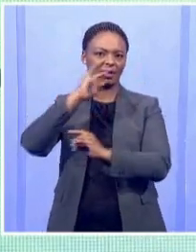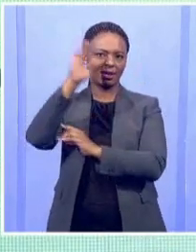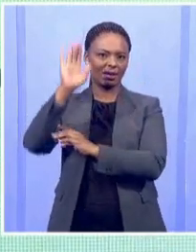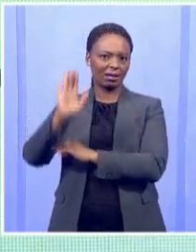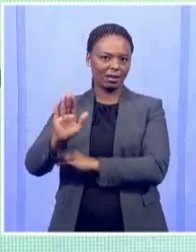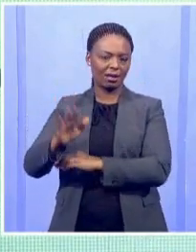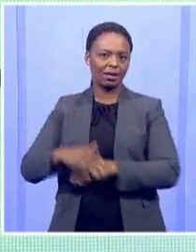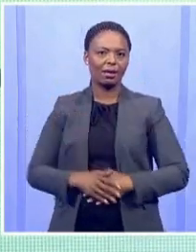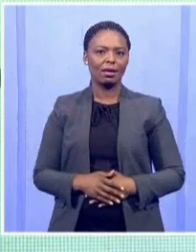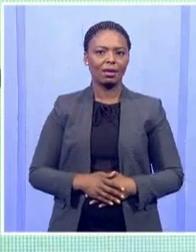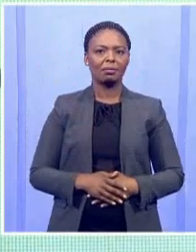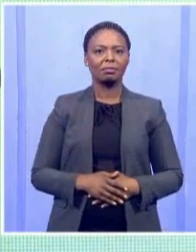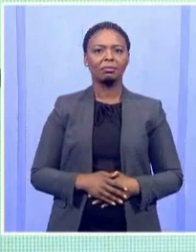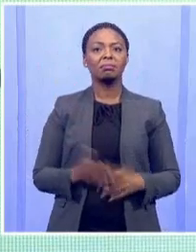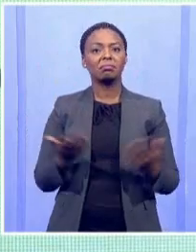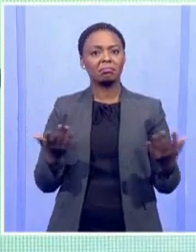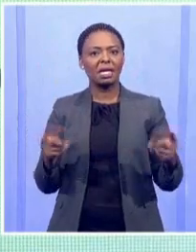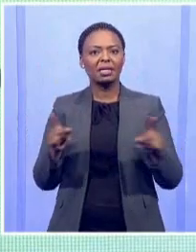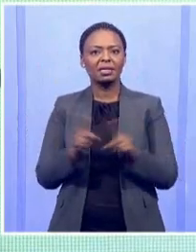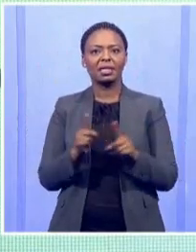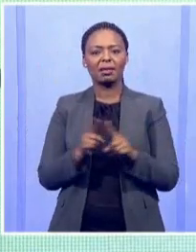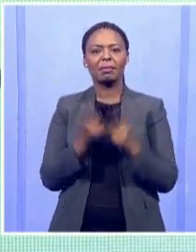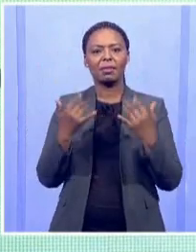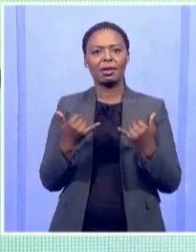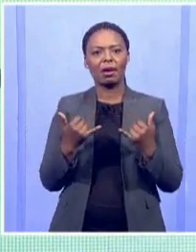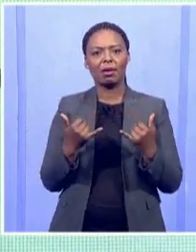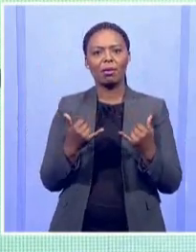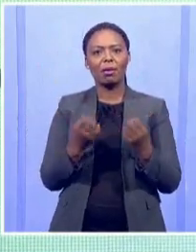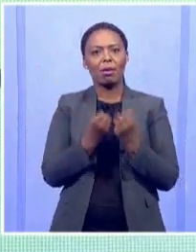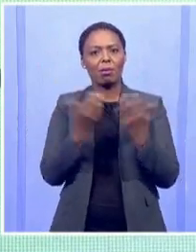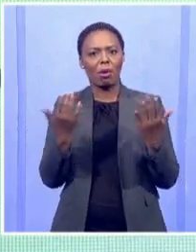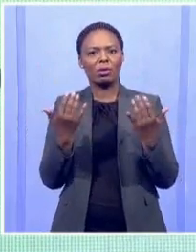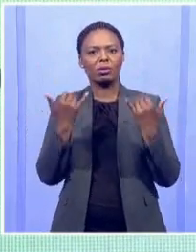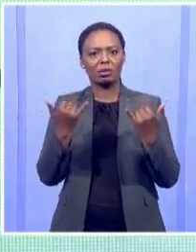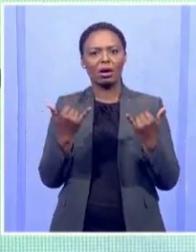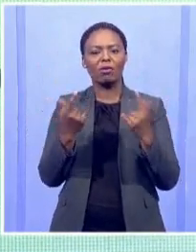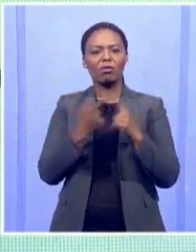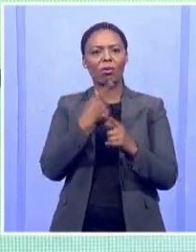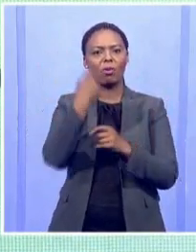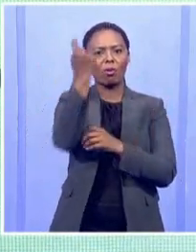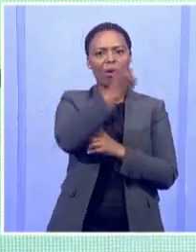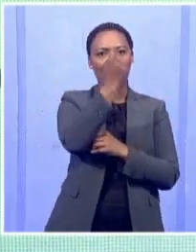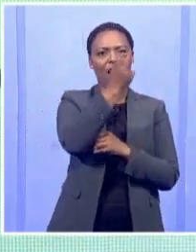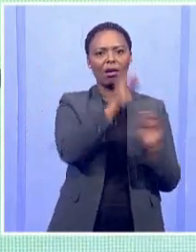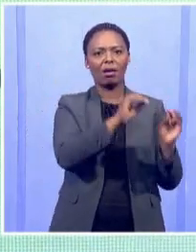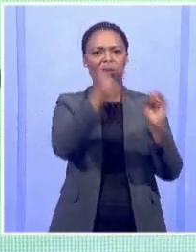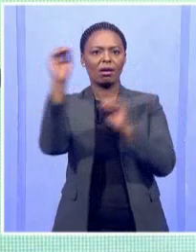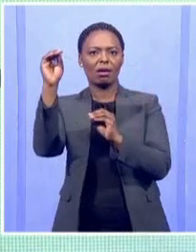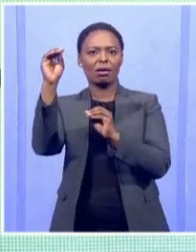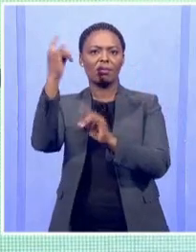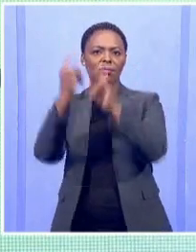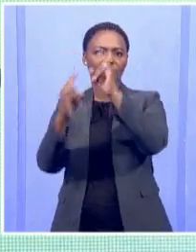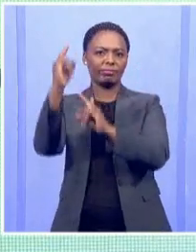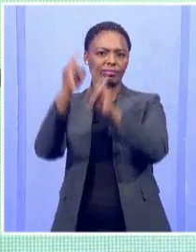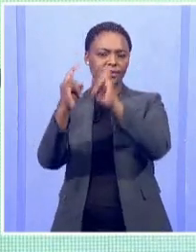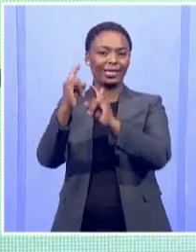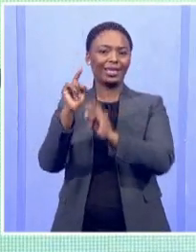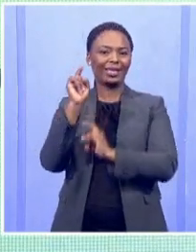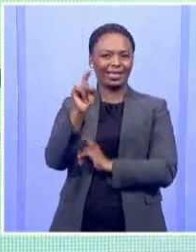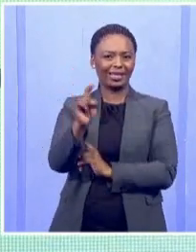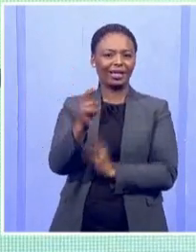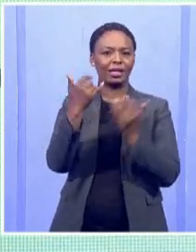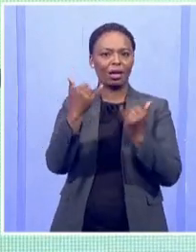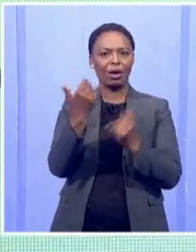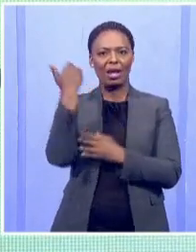see the migration of the health workforce from rural to urban areas, which is something which we touched